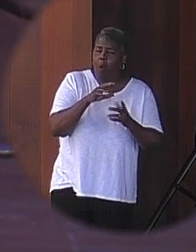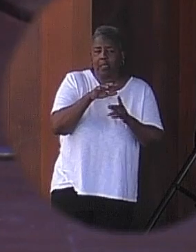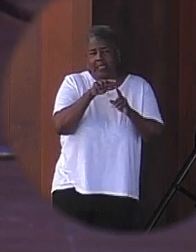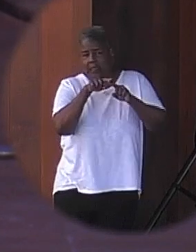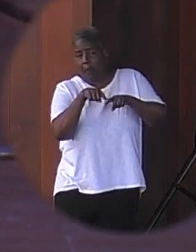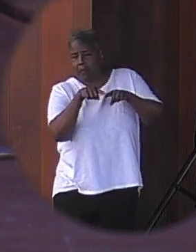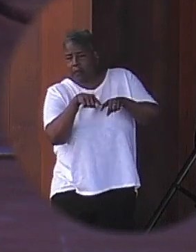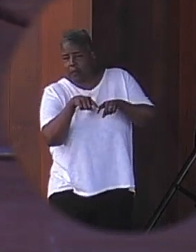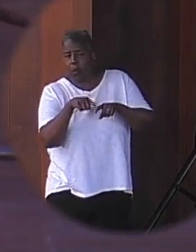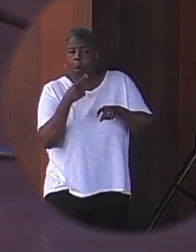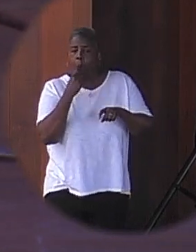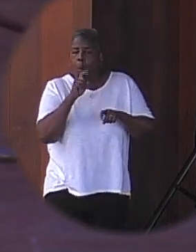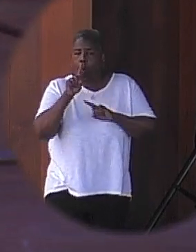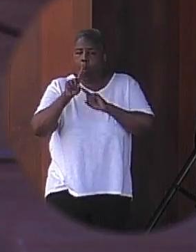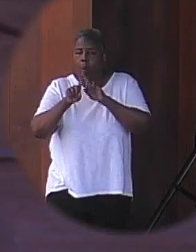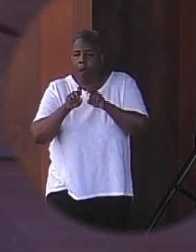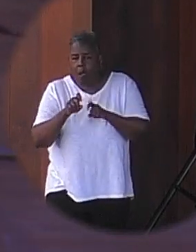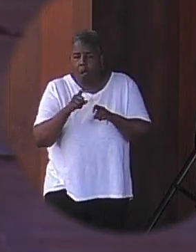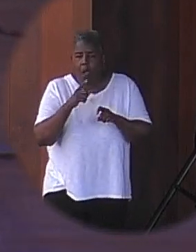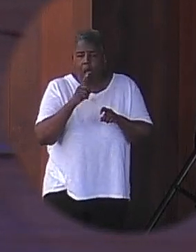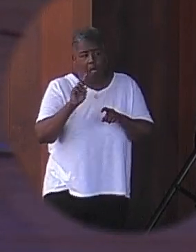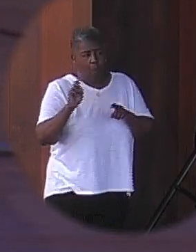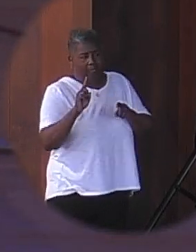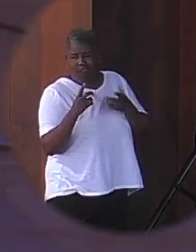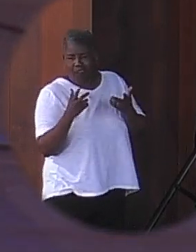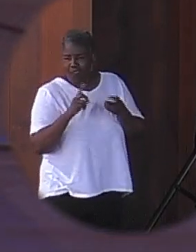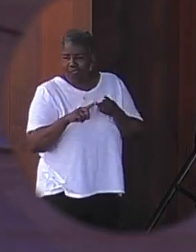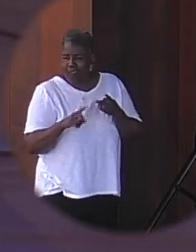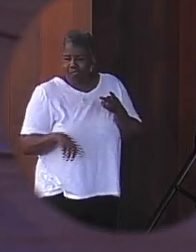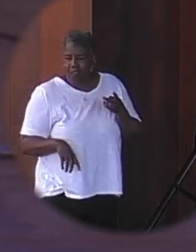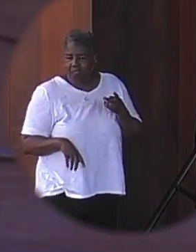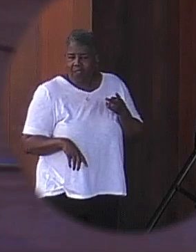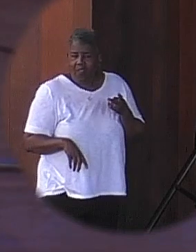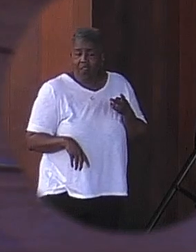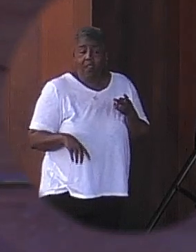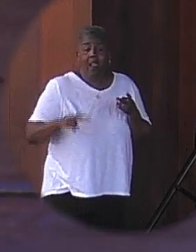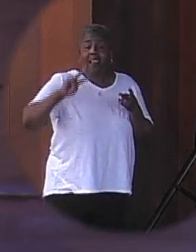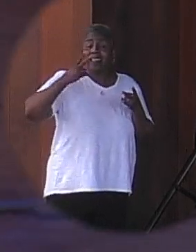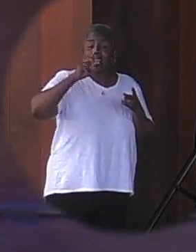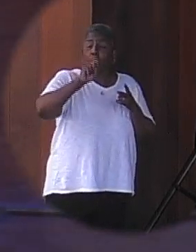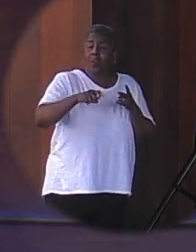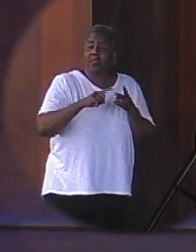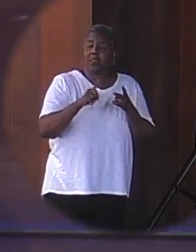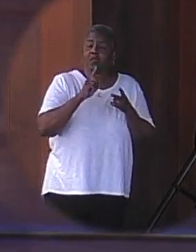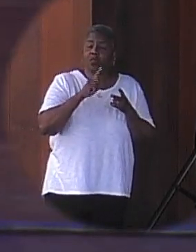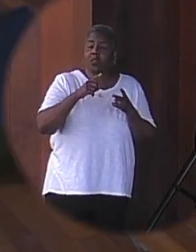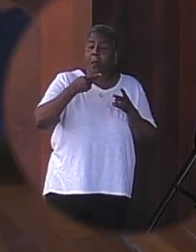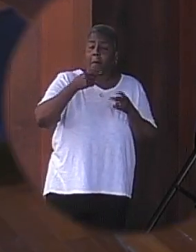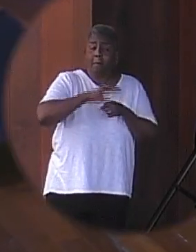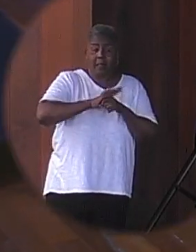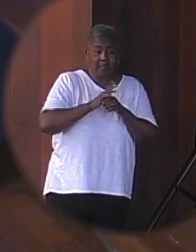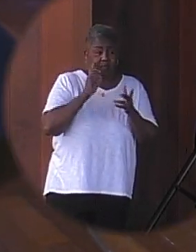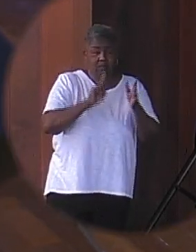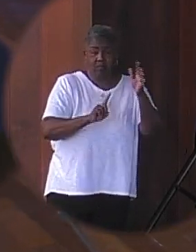relative to who you are and where you are? The second question I believe this pandemic has brought